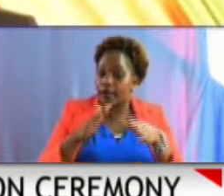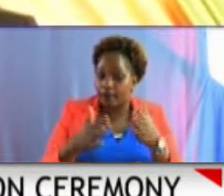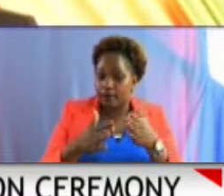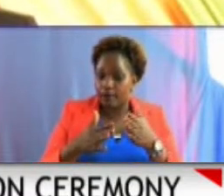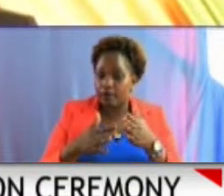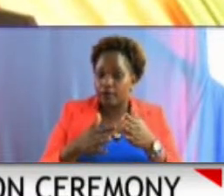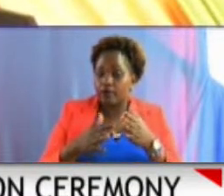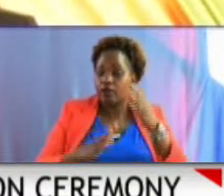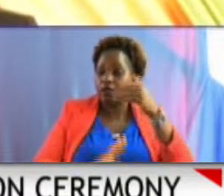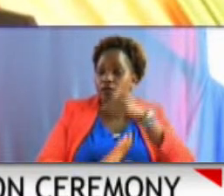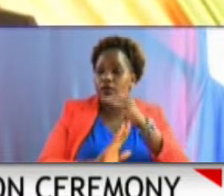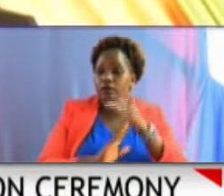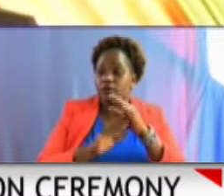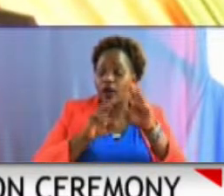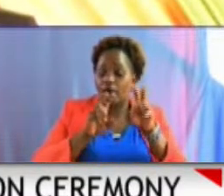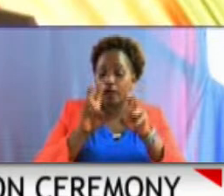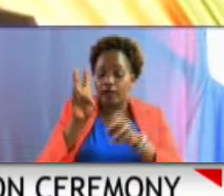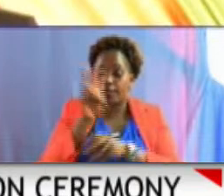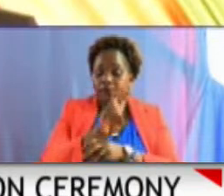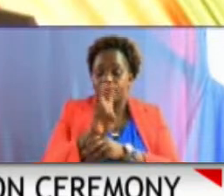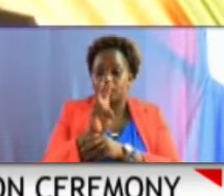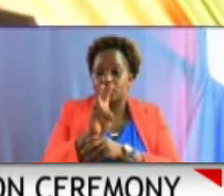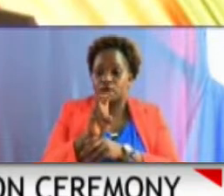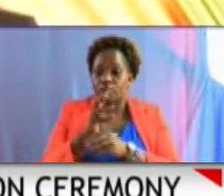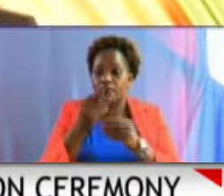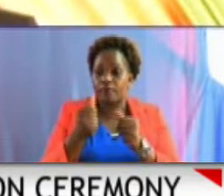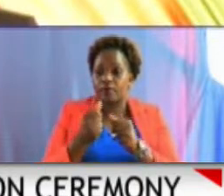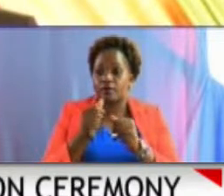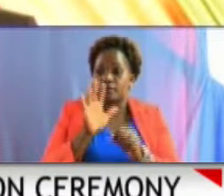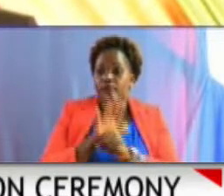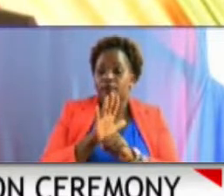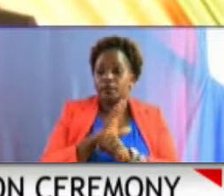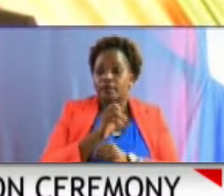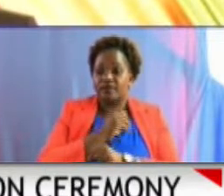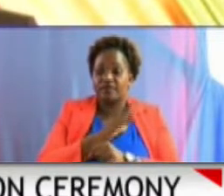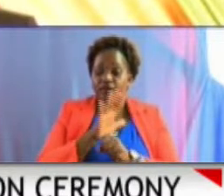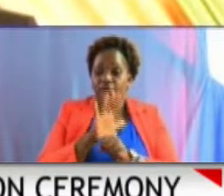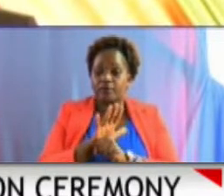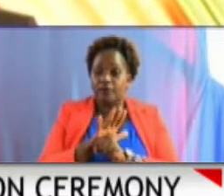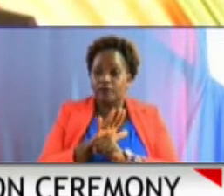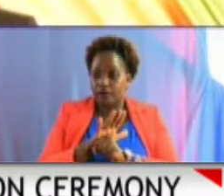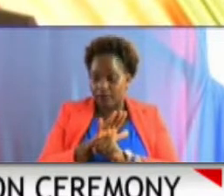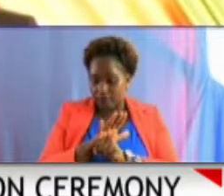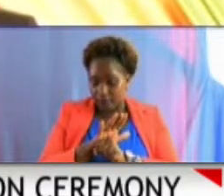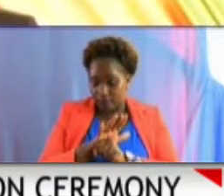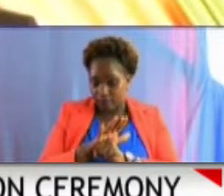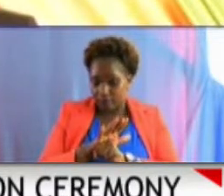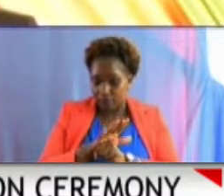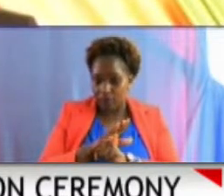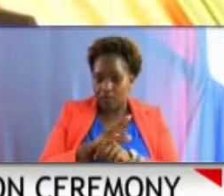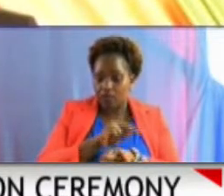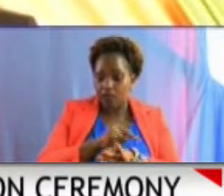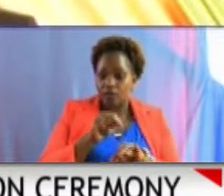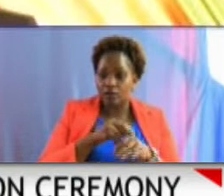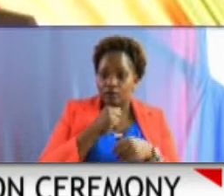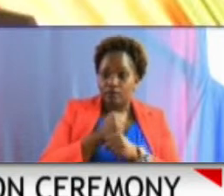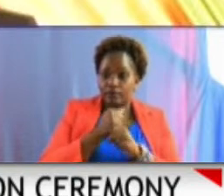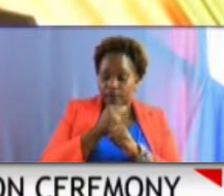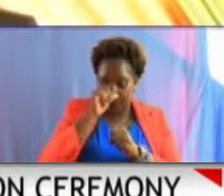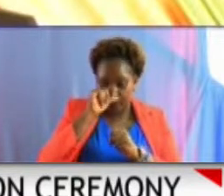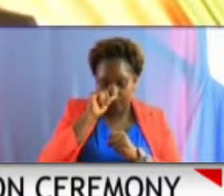their top-heavy administrative costs, the fear of many, of course. There is a need to urgently rationalize the staff for optimal